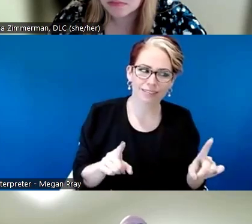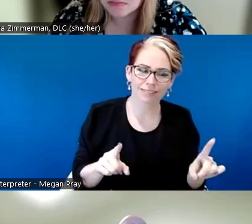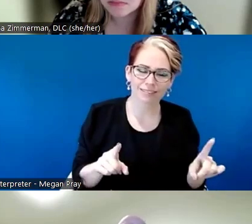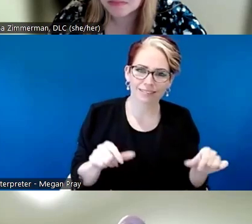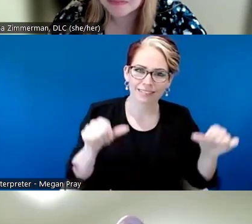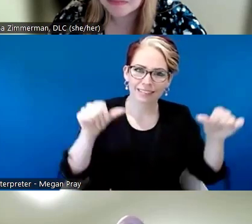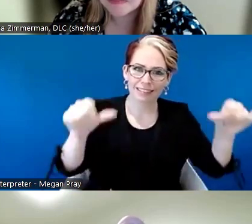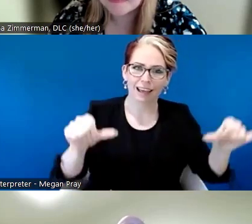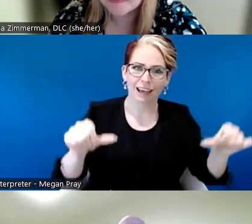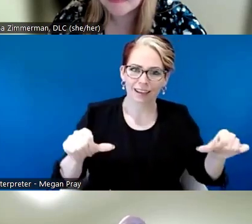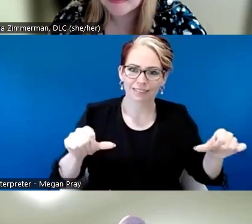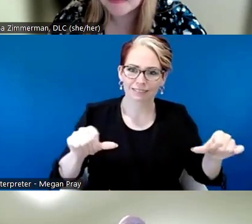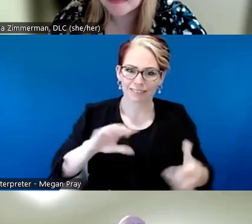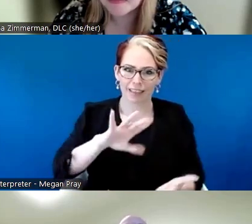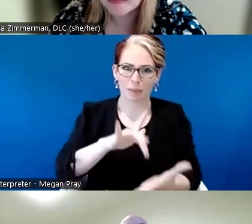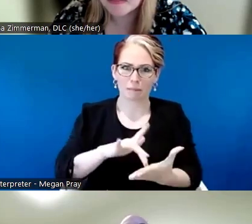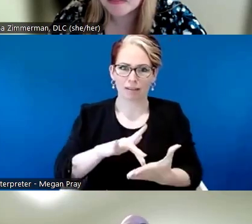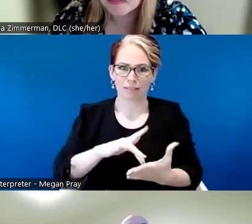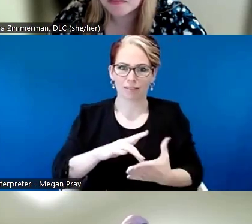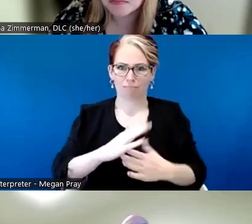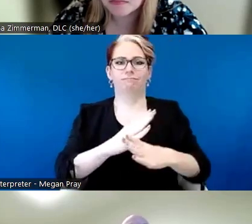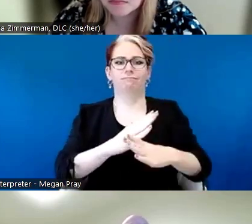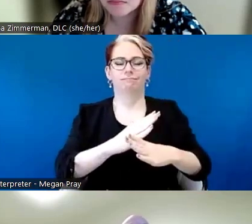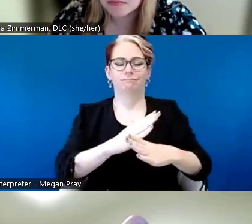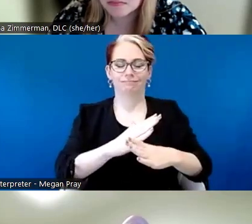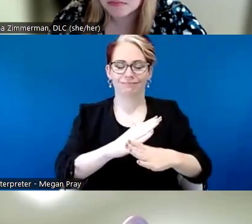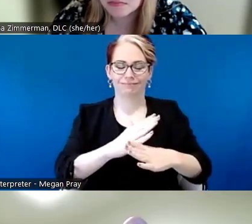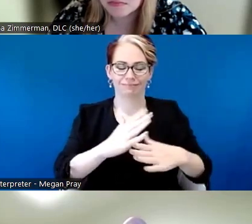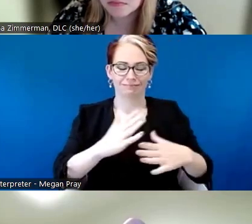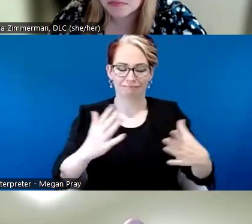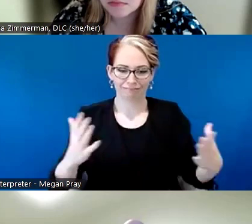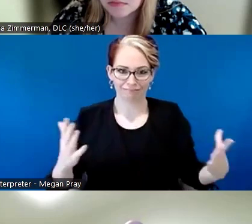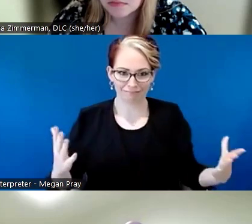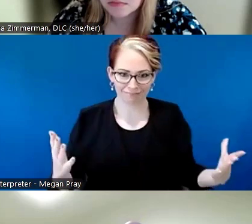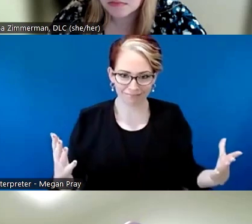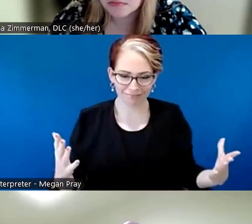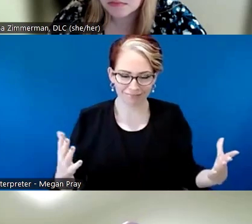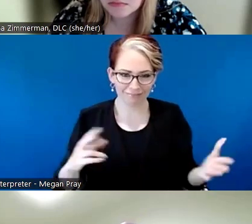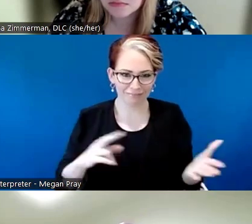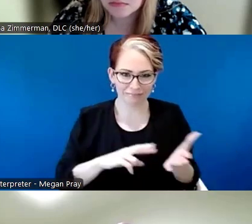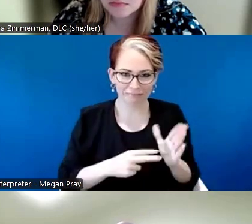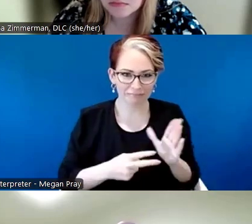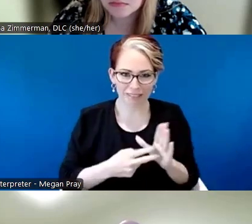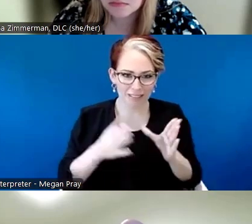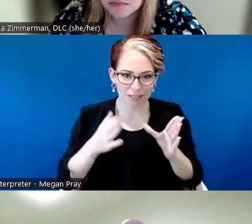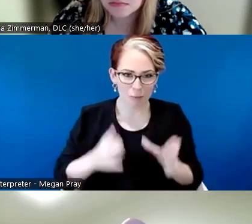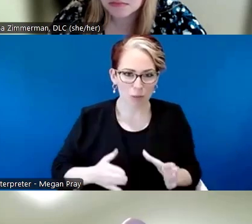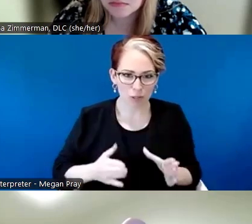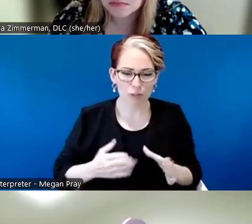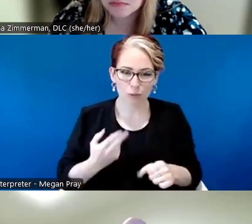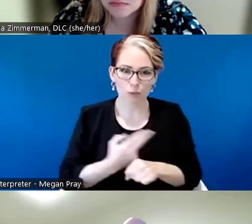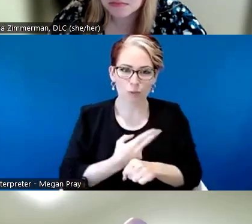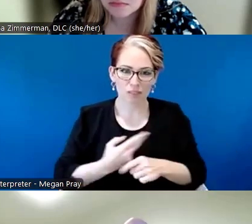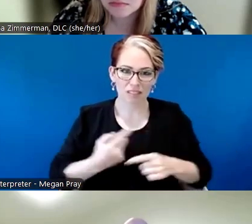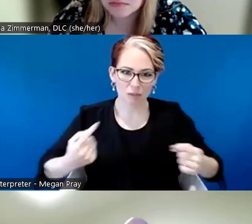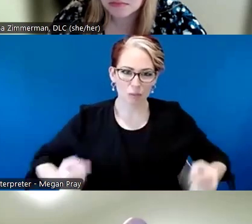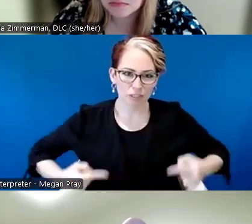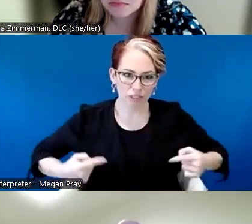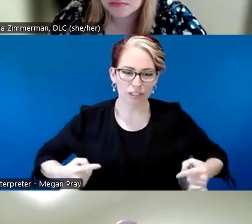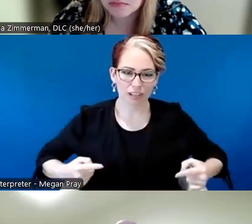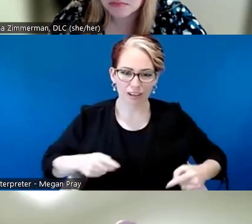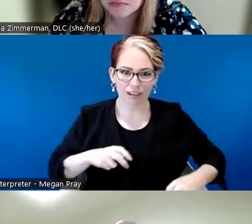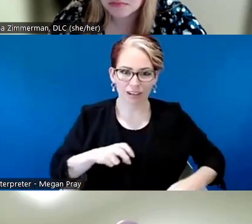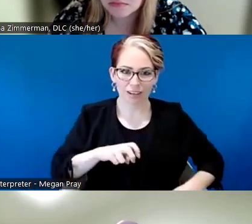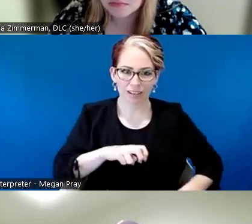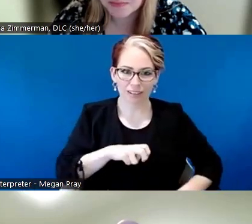the path, which clearly means that a person who's using a wheelchair, in order to get around that sign, would need